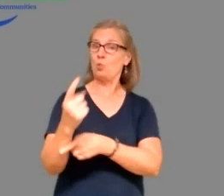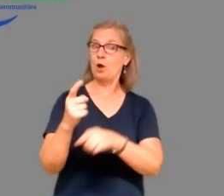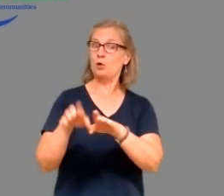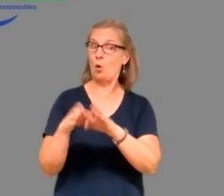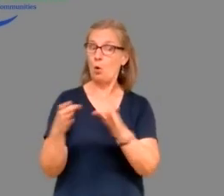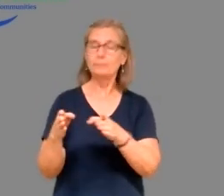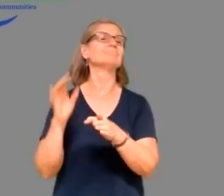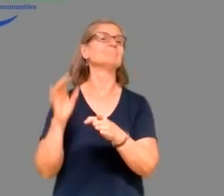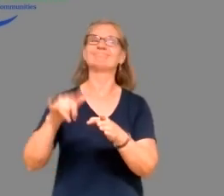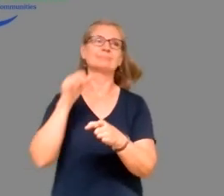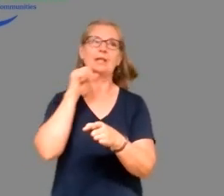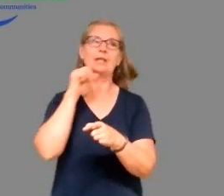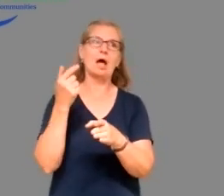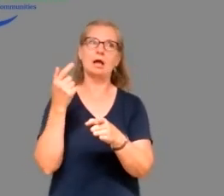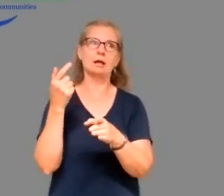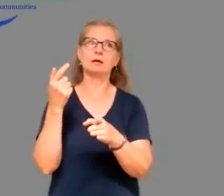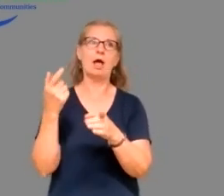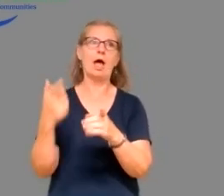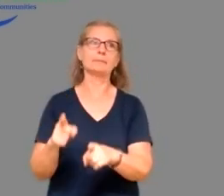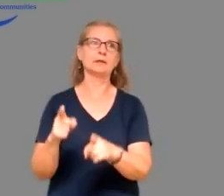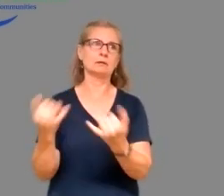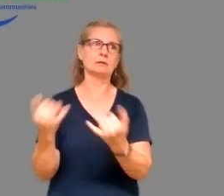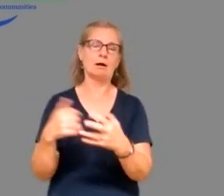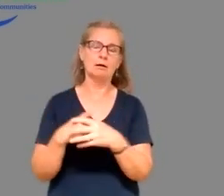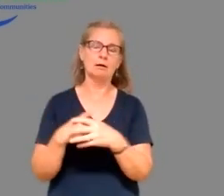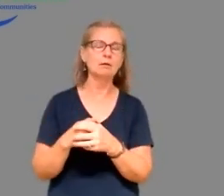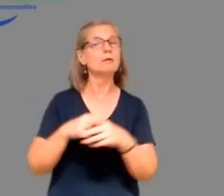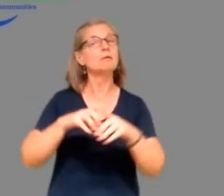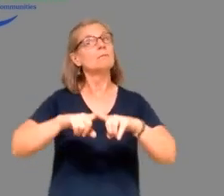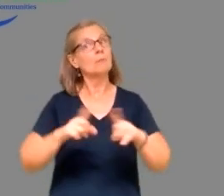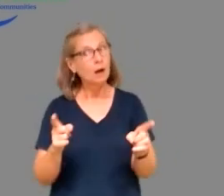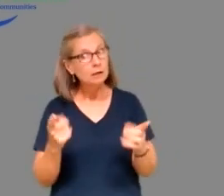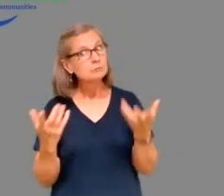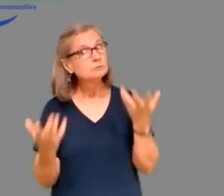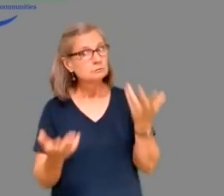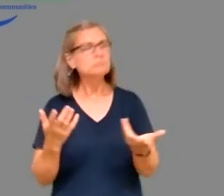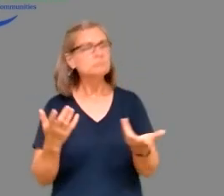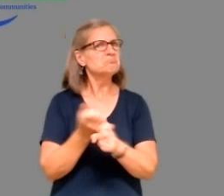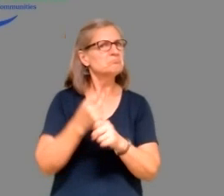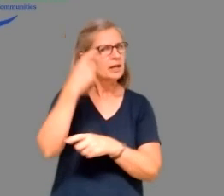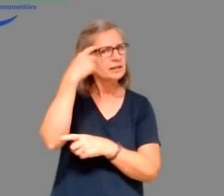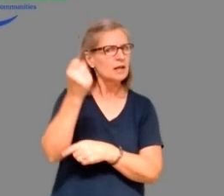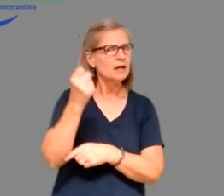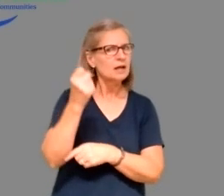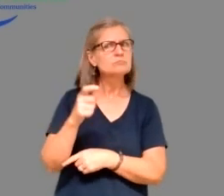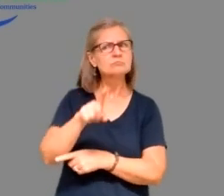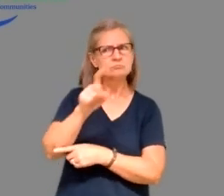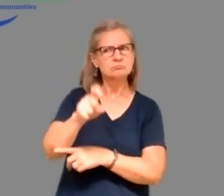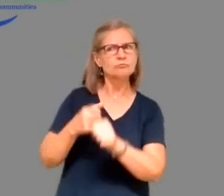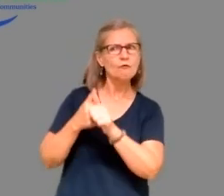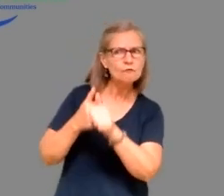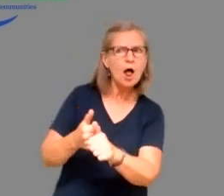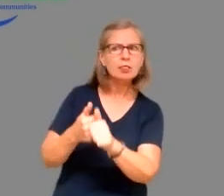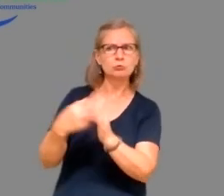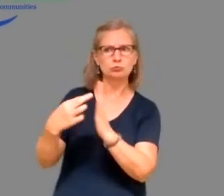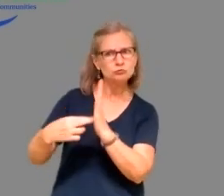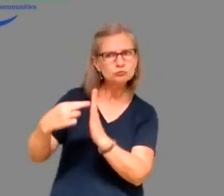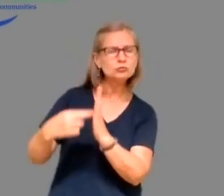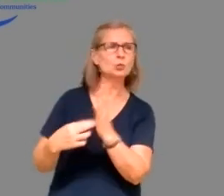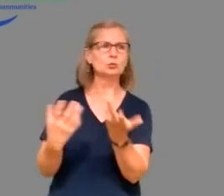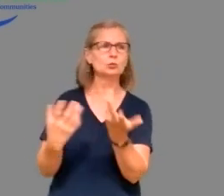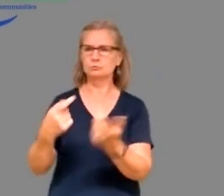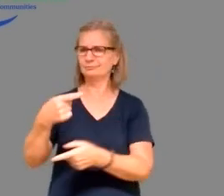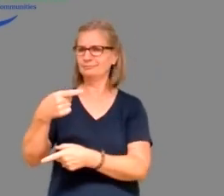to the idea. Mm-hmm. So it just makes sense. Please follow the guidance, because ultimately we can't